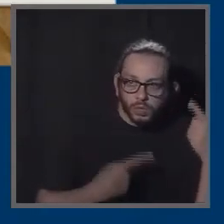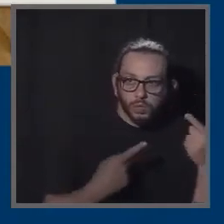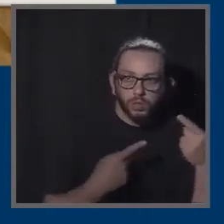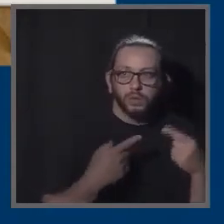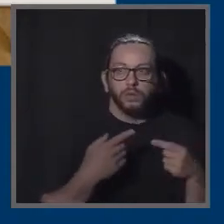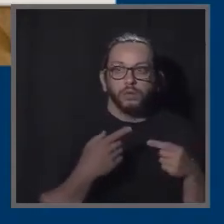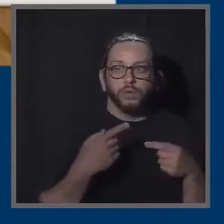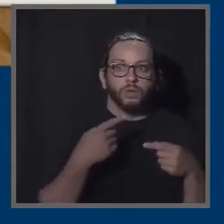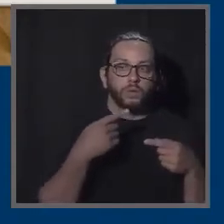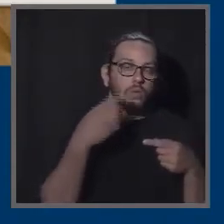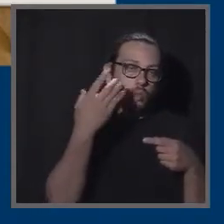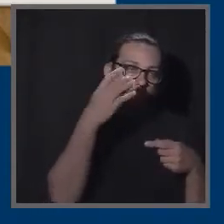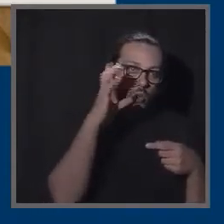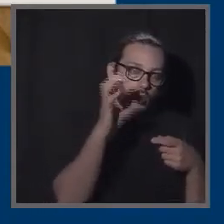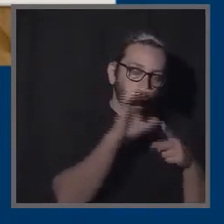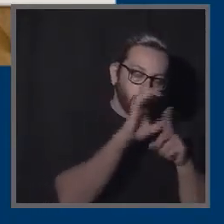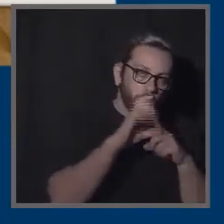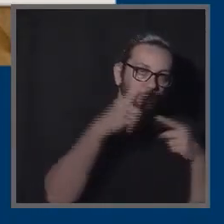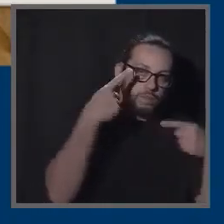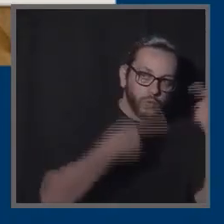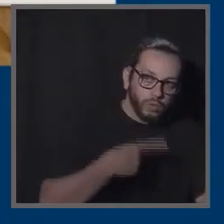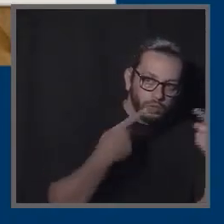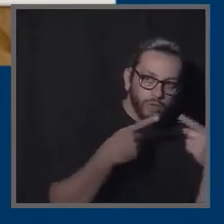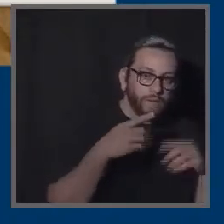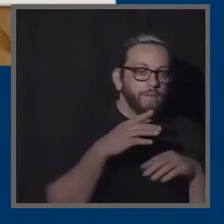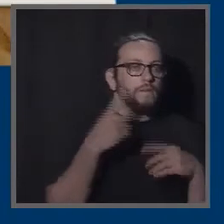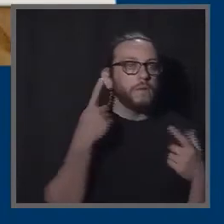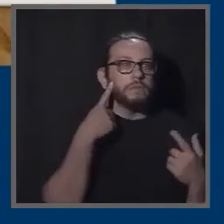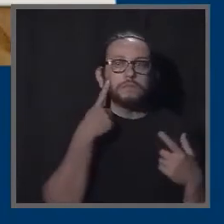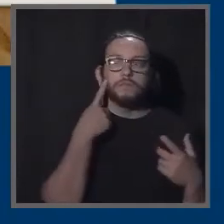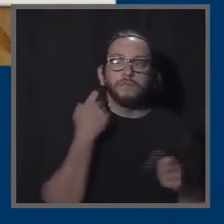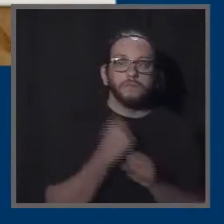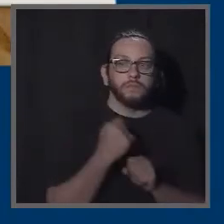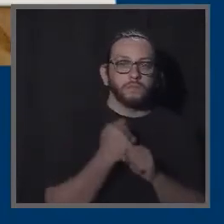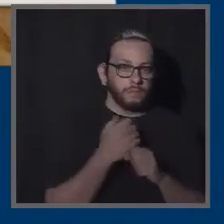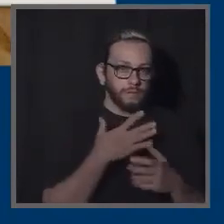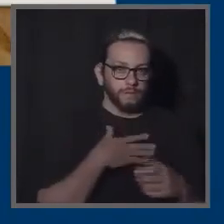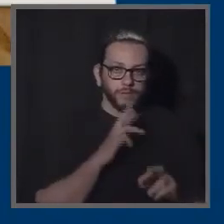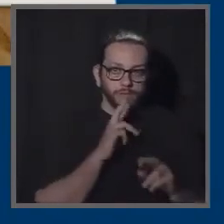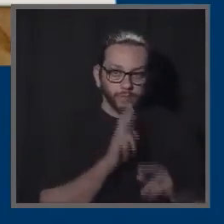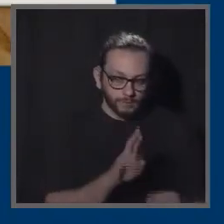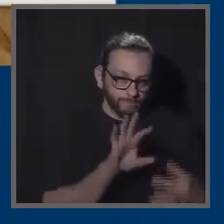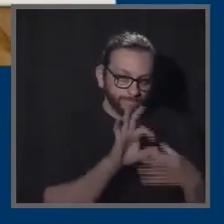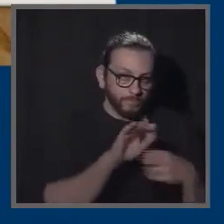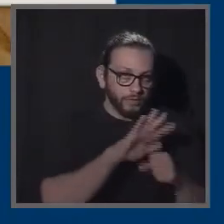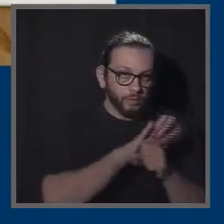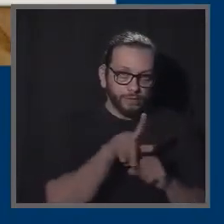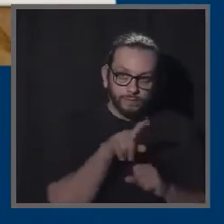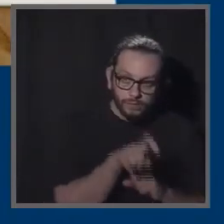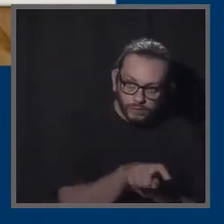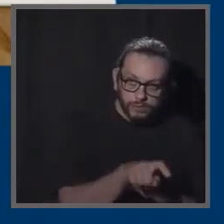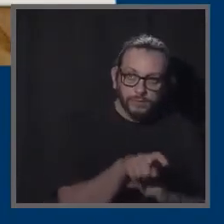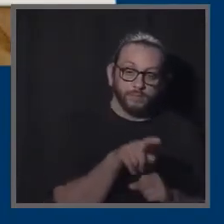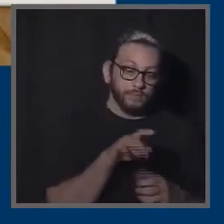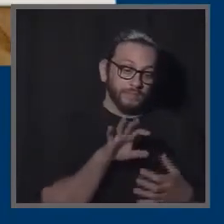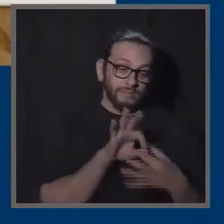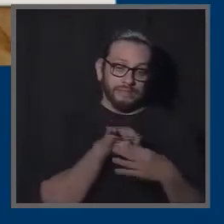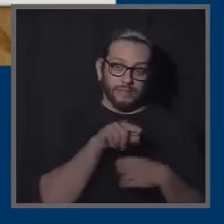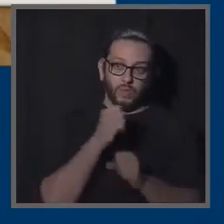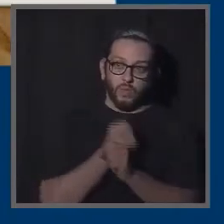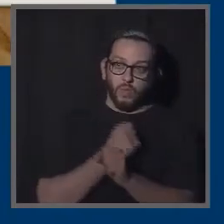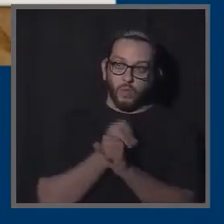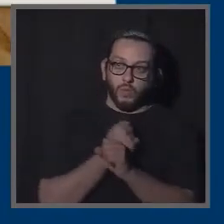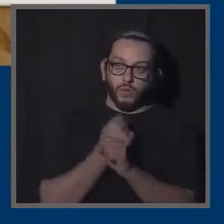to COVID is to emphasize the role of cultural organizations, of artists,